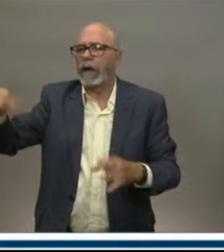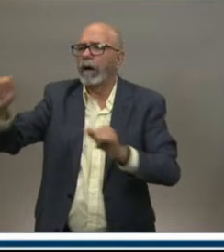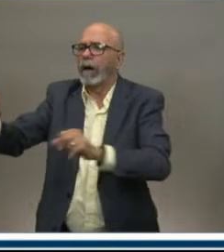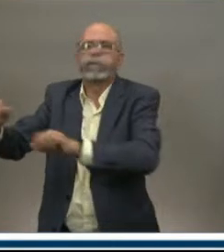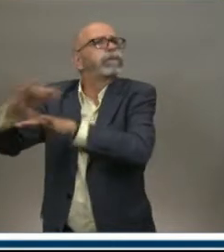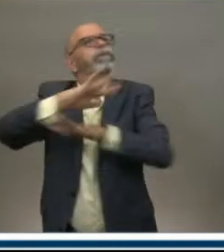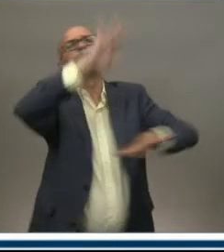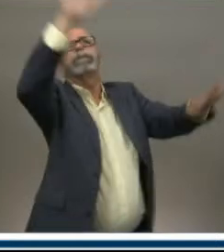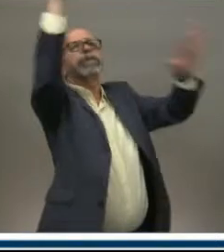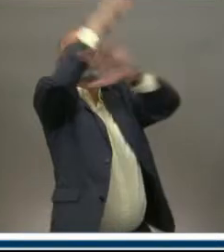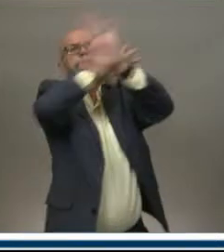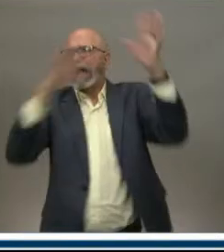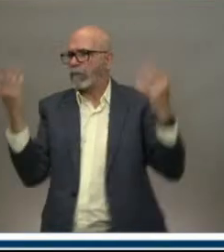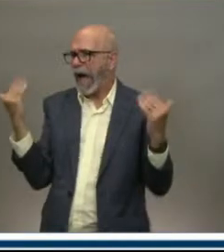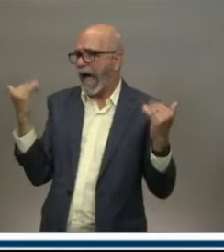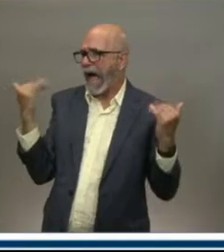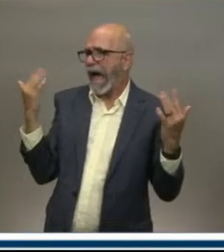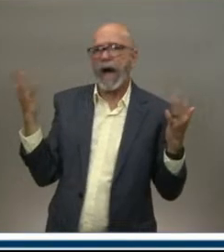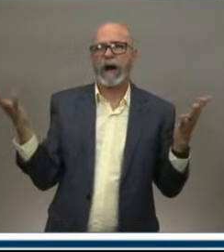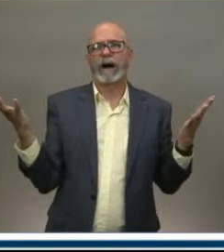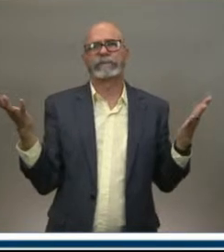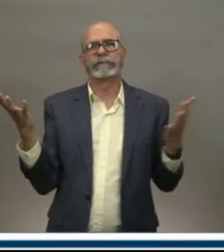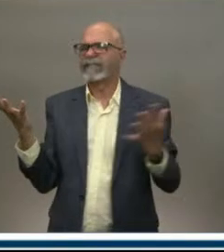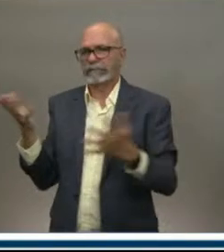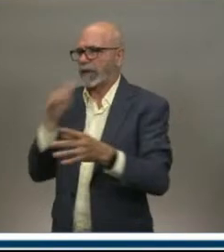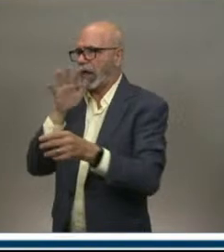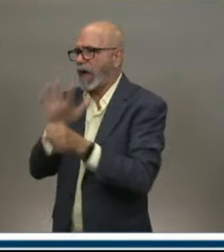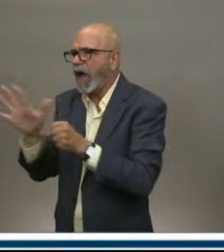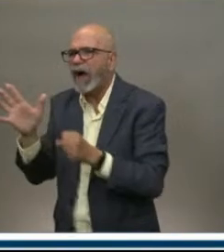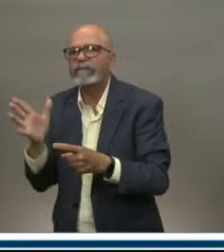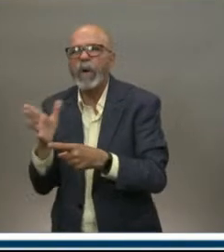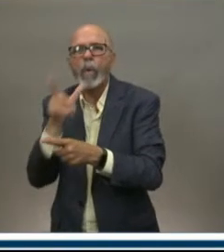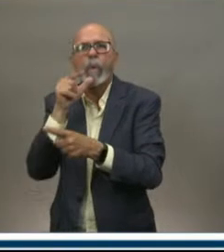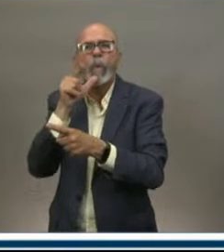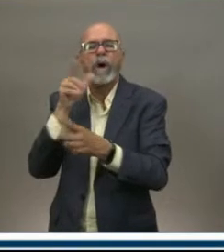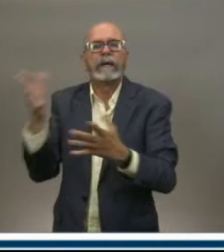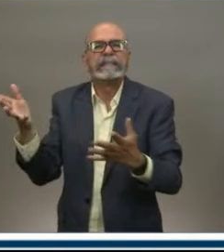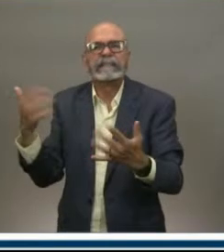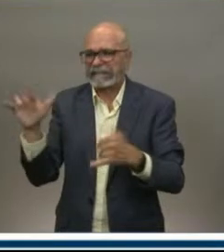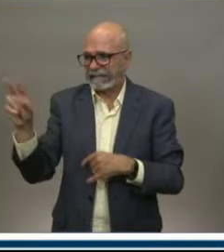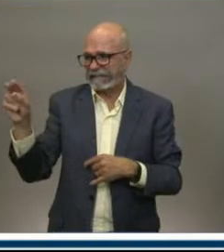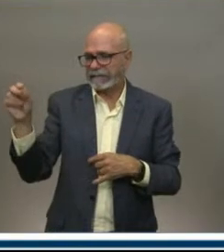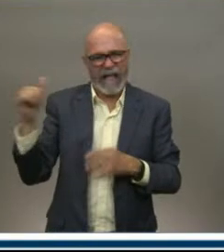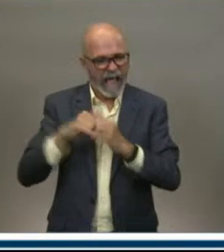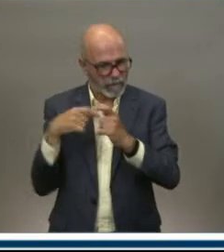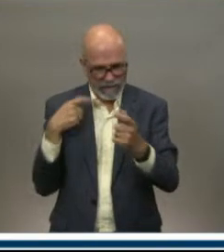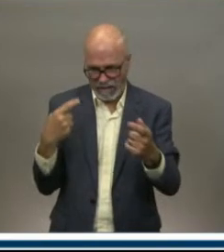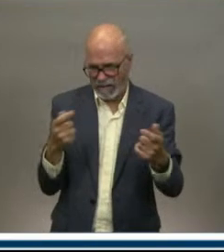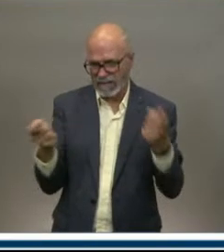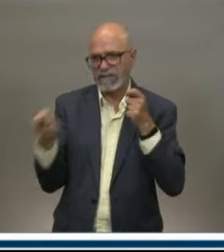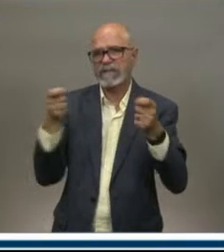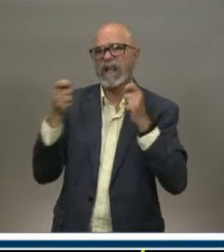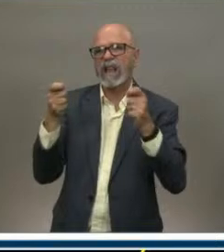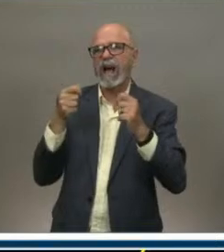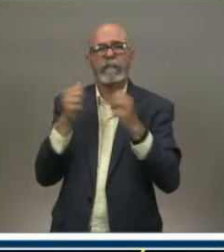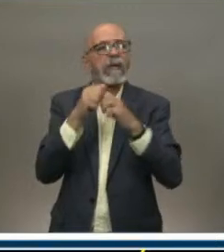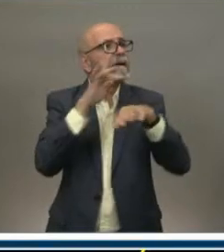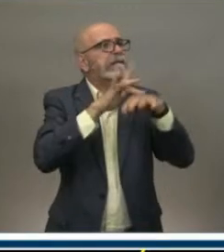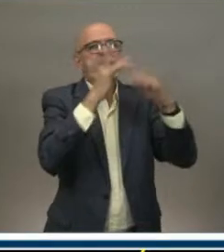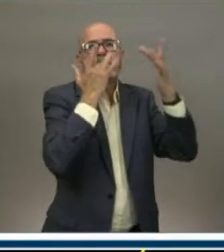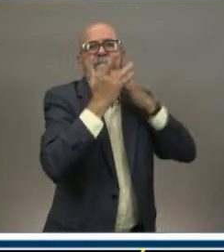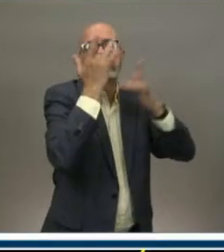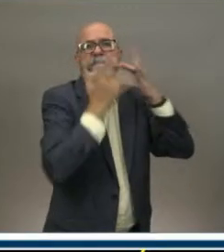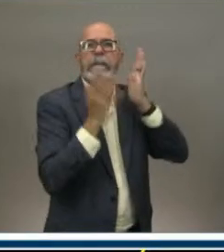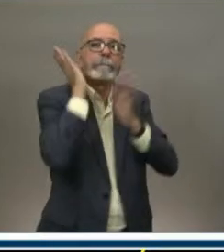for, and we have been managing with a higher degree of vacancies, that is beds that are available, to help